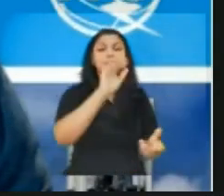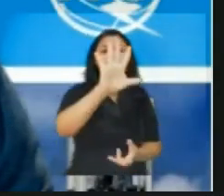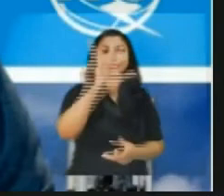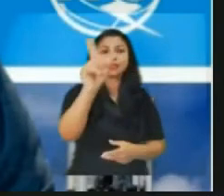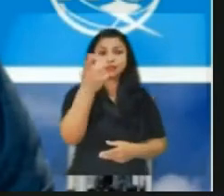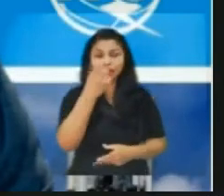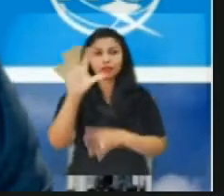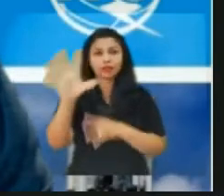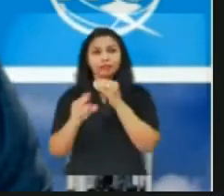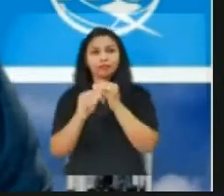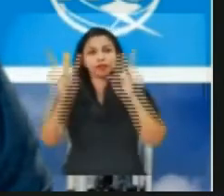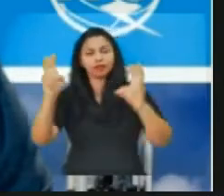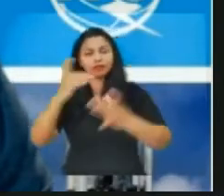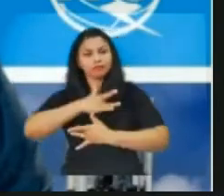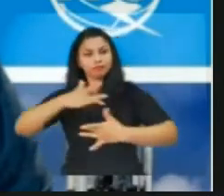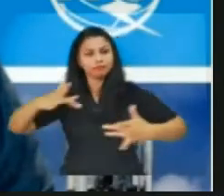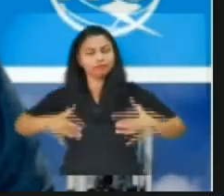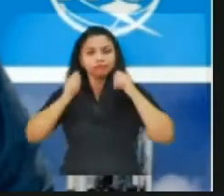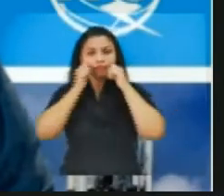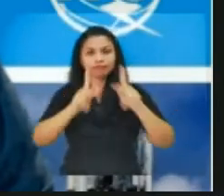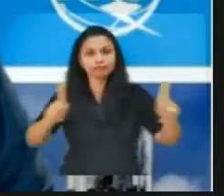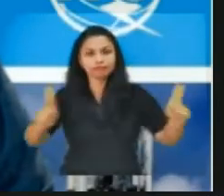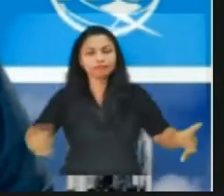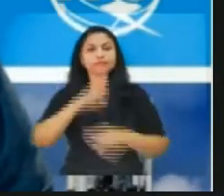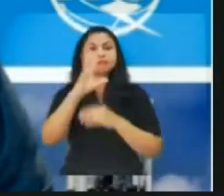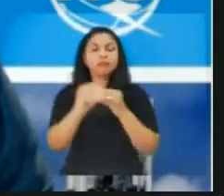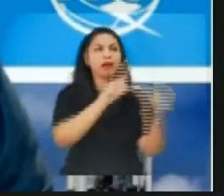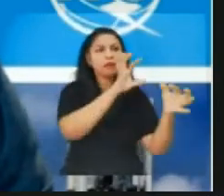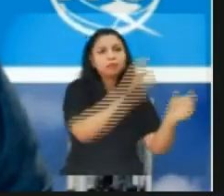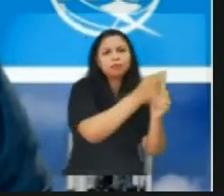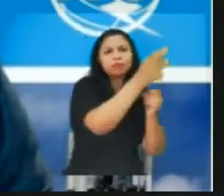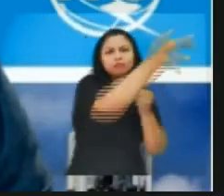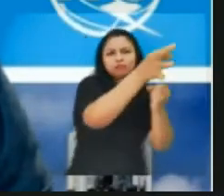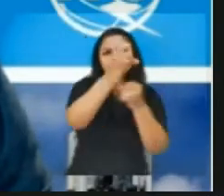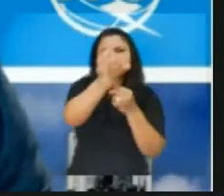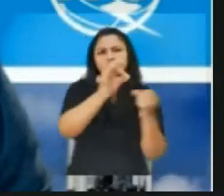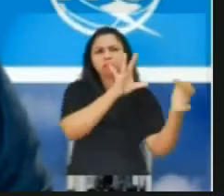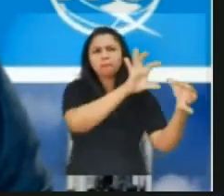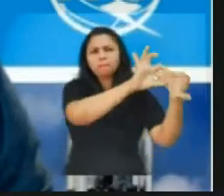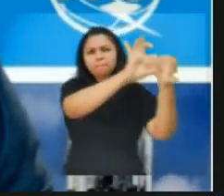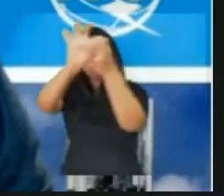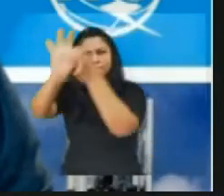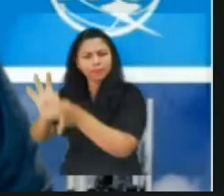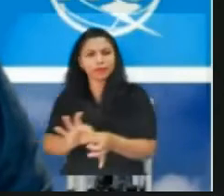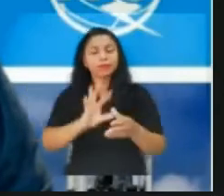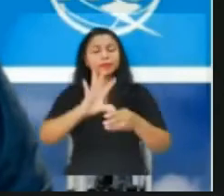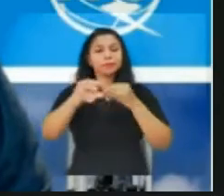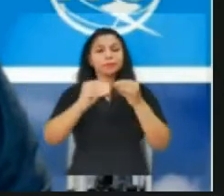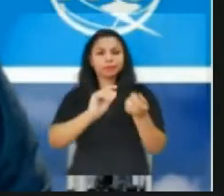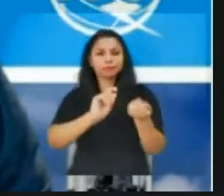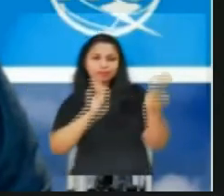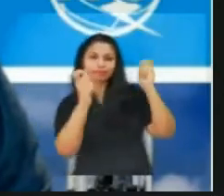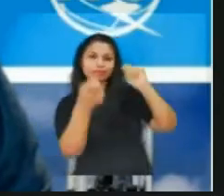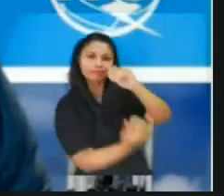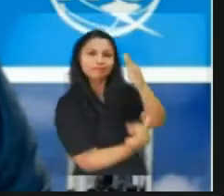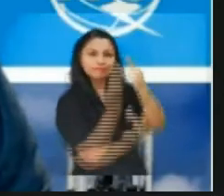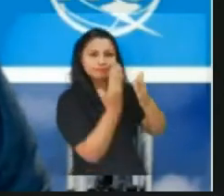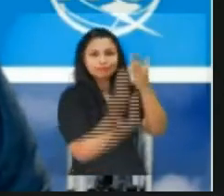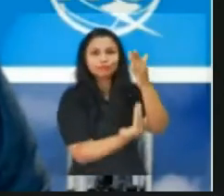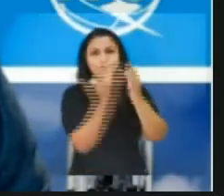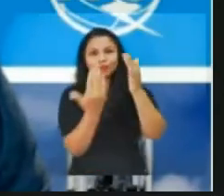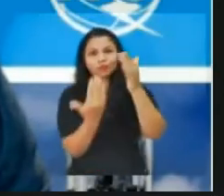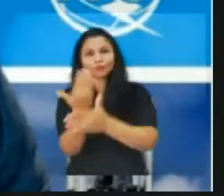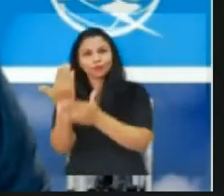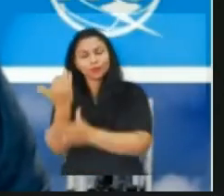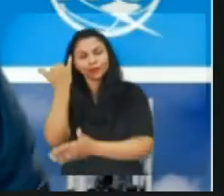5G and the human health, rural connectivity, the role of the spectrum for the digital transformation and the progress of the region